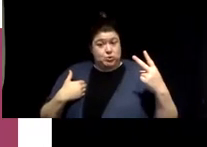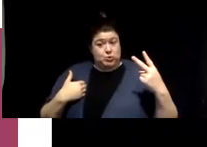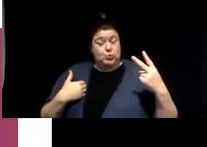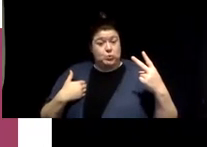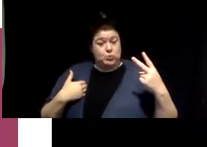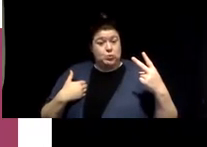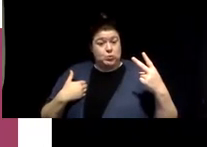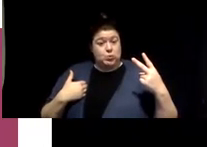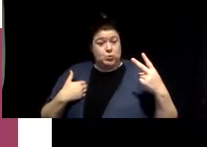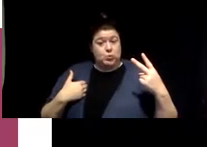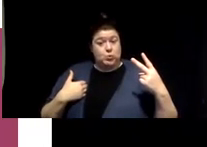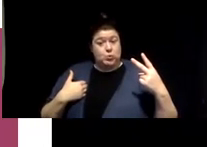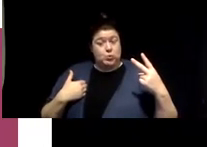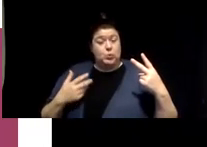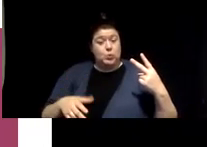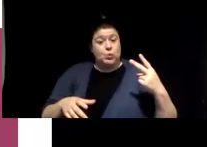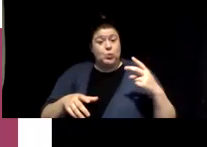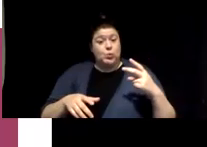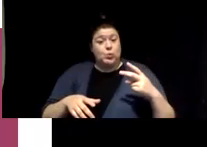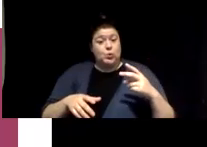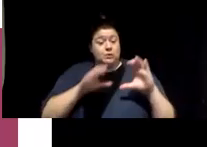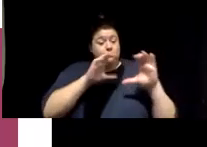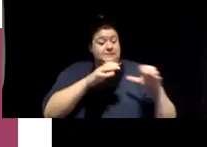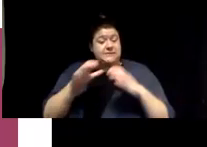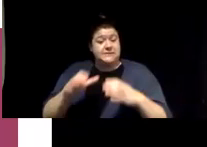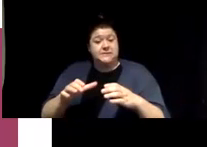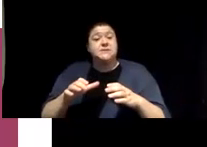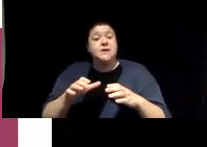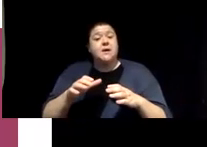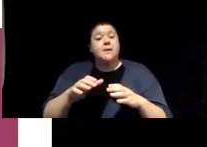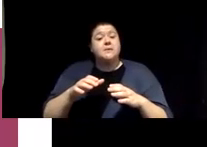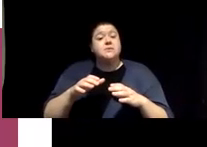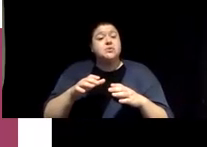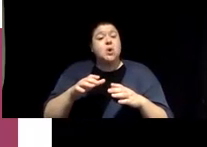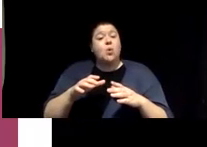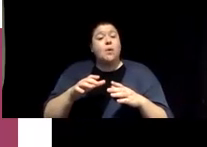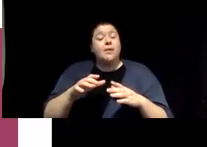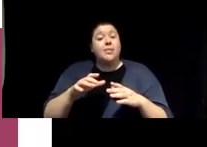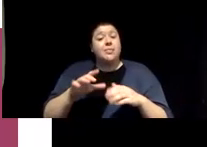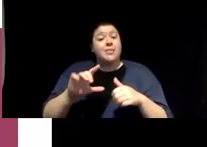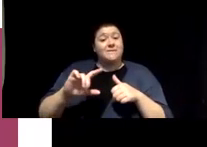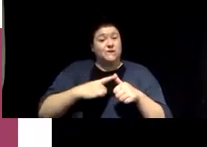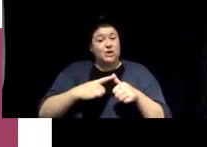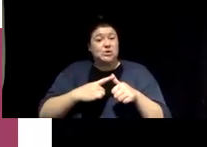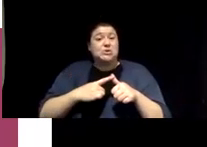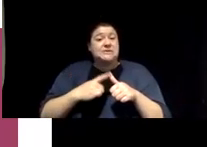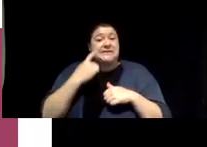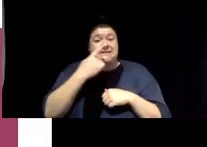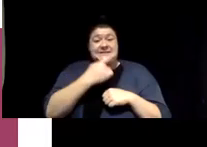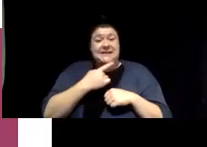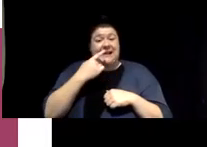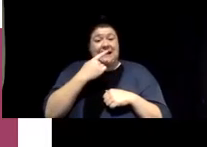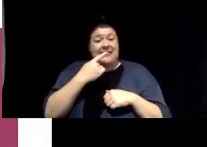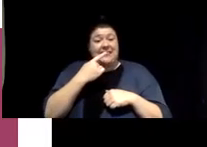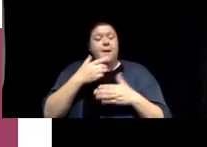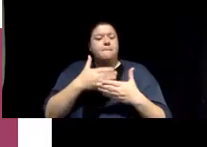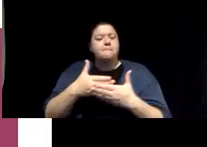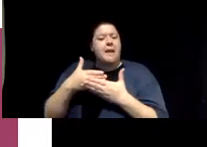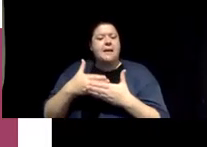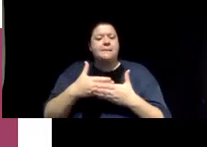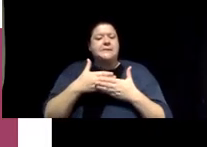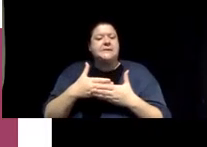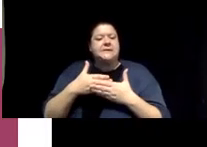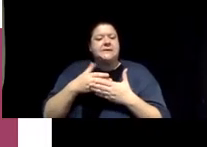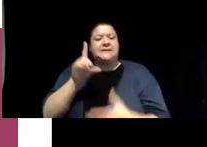We have our primary teeth, which are the baby teeth, and they are deciduous. So just like the leaves are falling